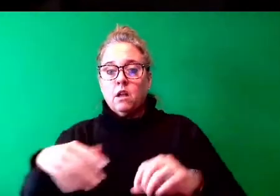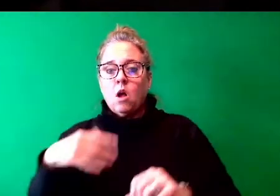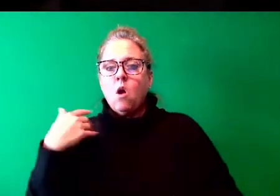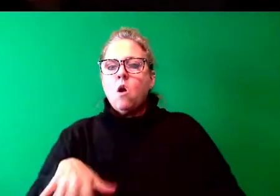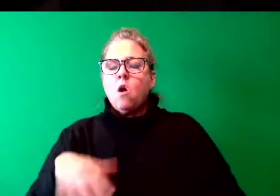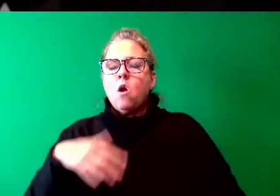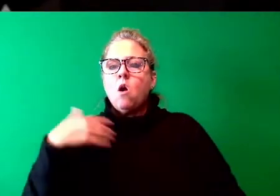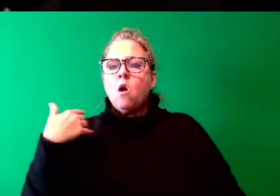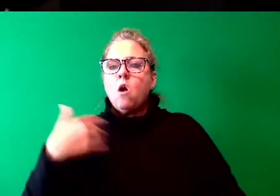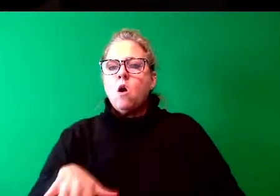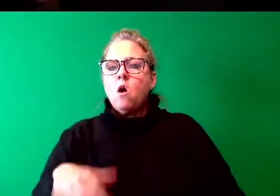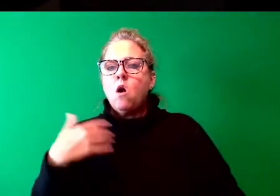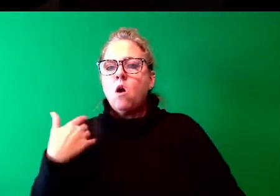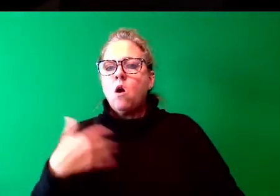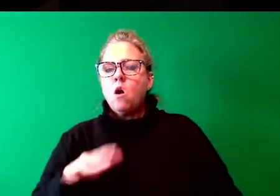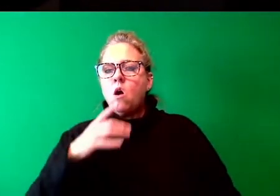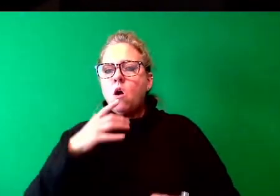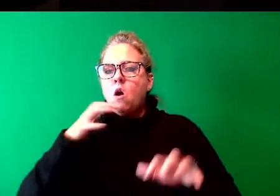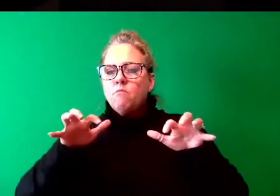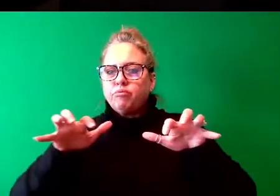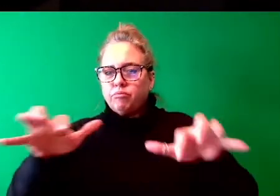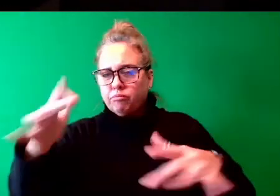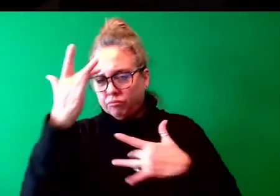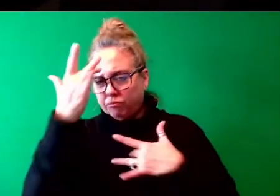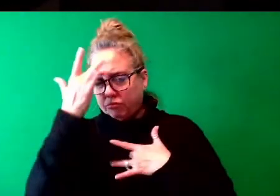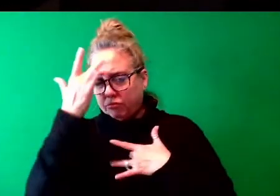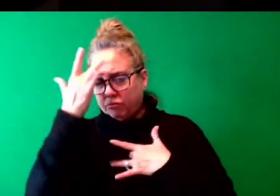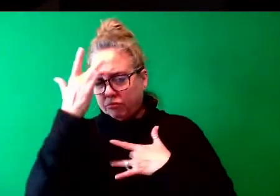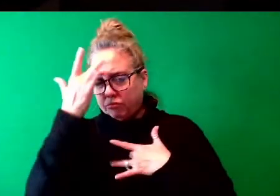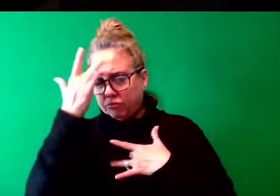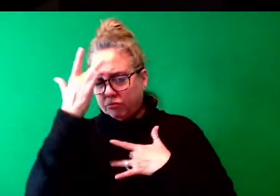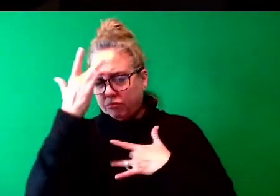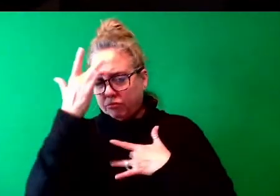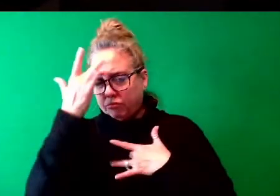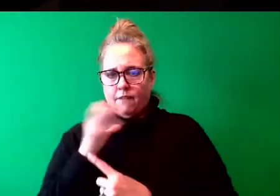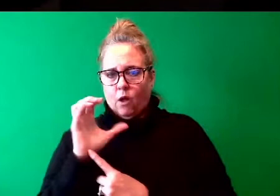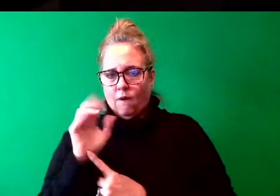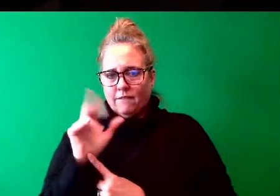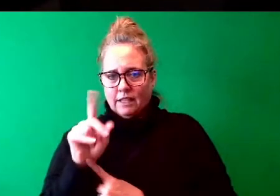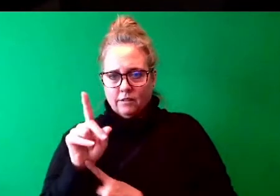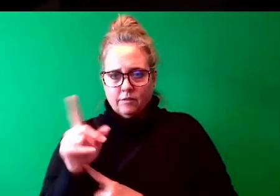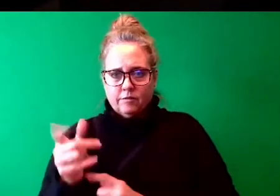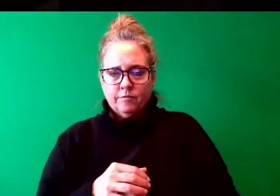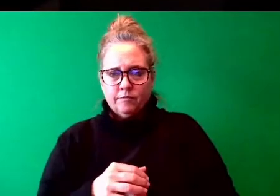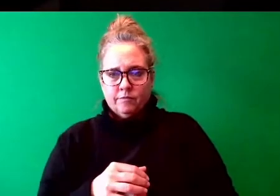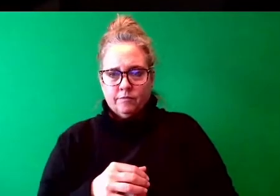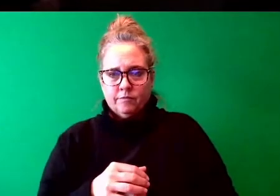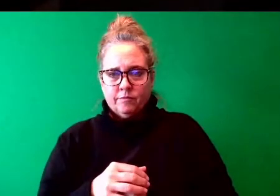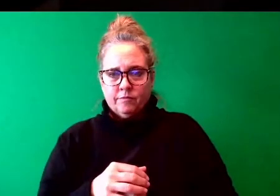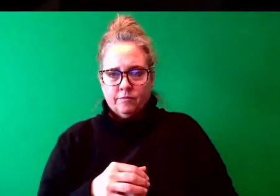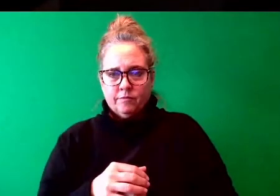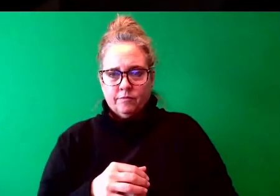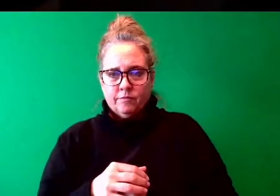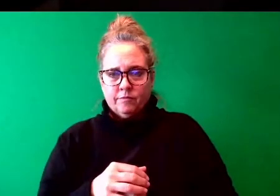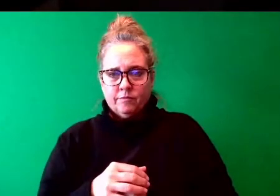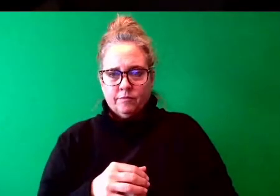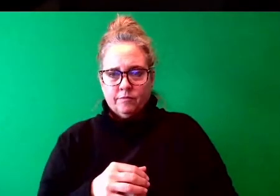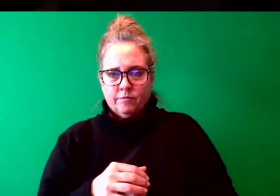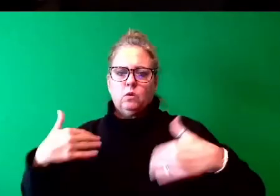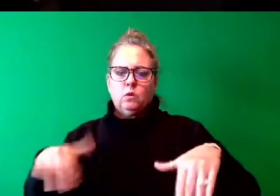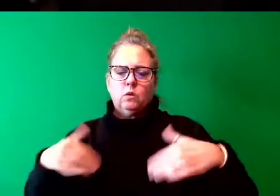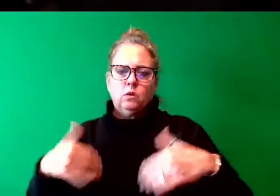burden of disease that is continuing to percolate in the community. So next,